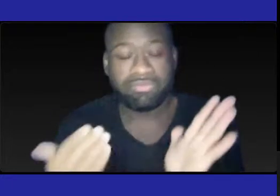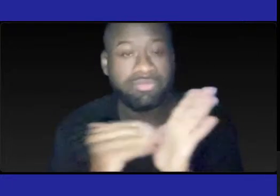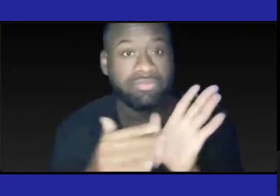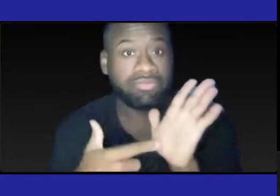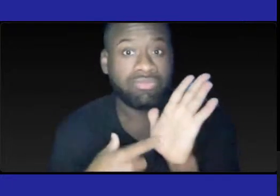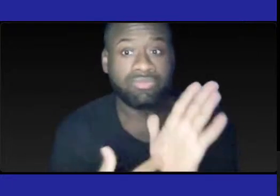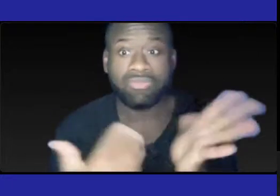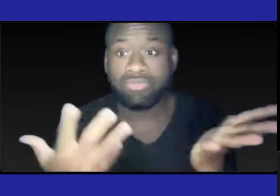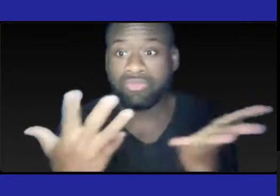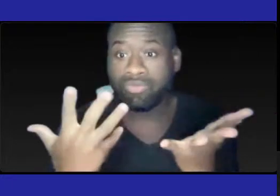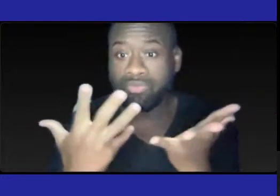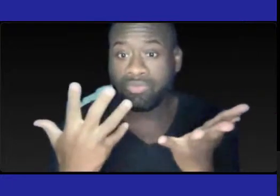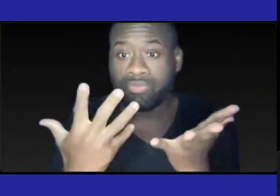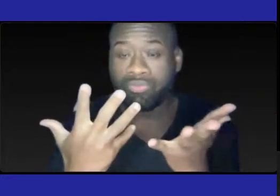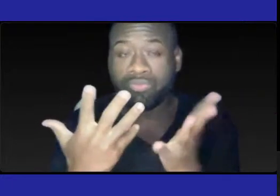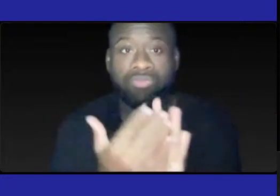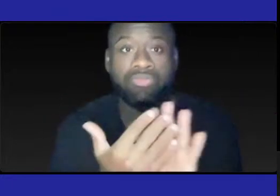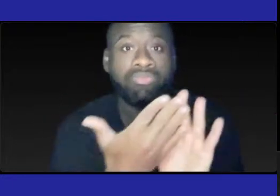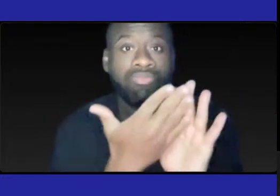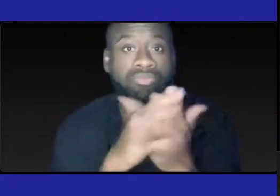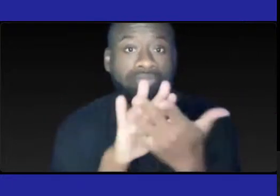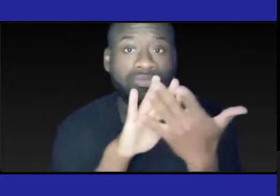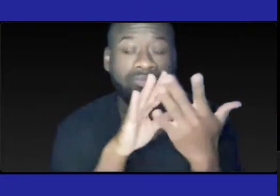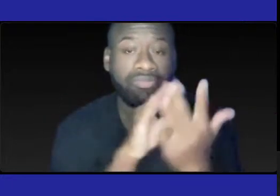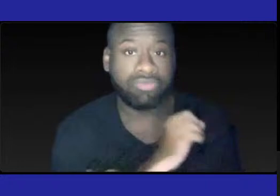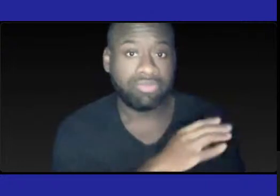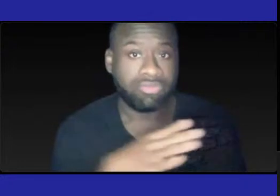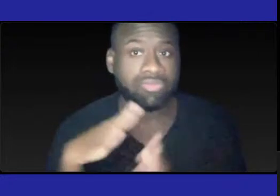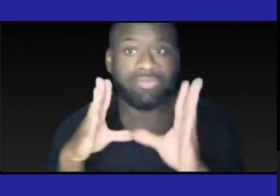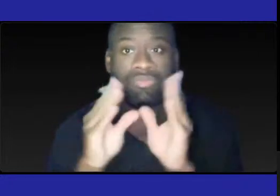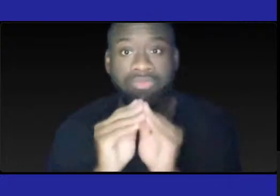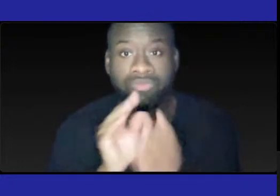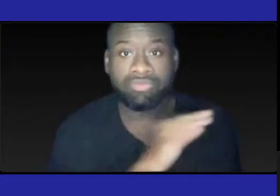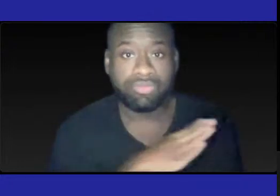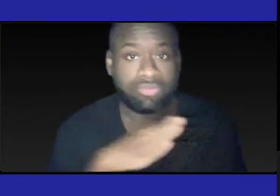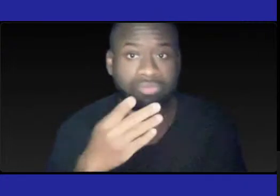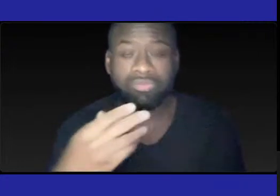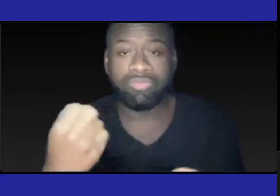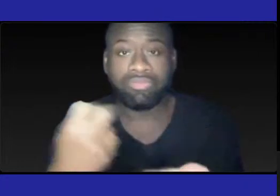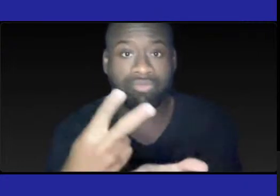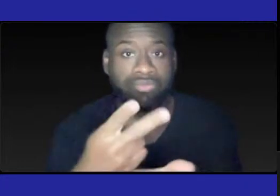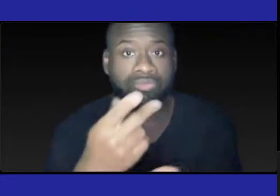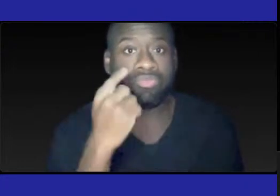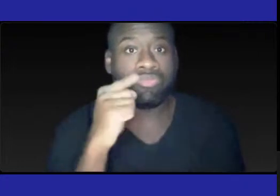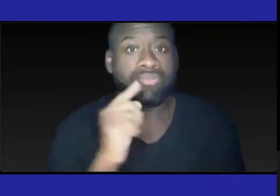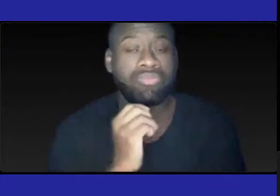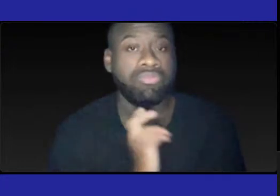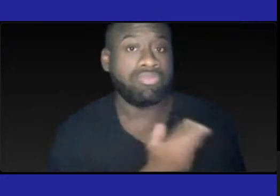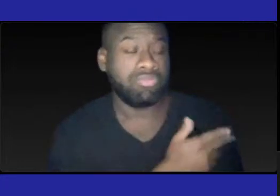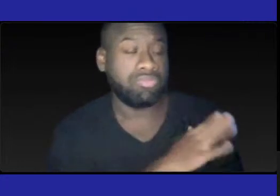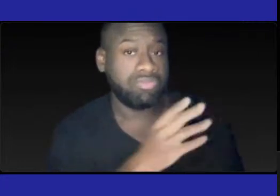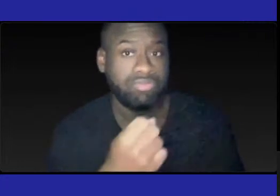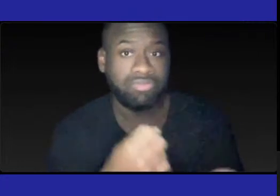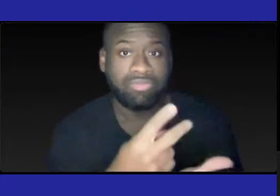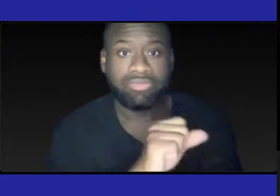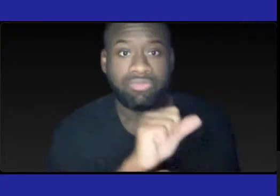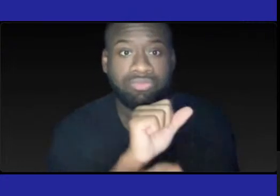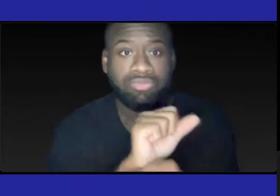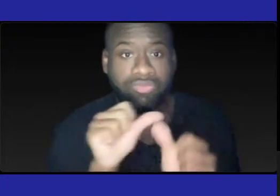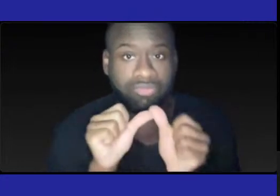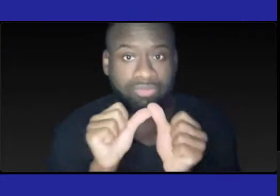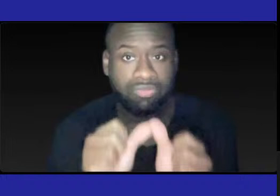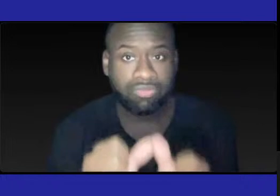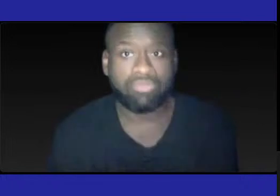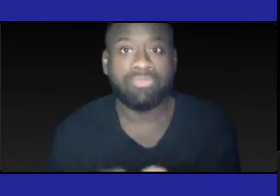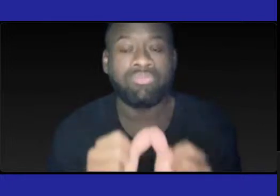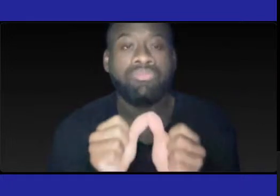that the committee and then the board is authorizing us to do this work, to continue our work with the American